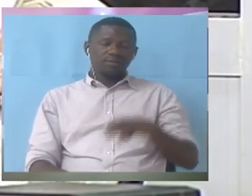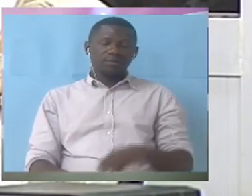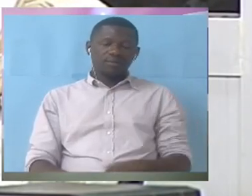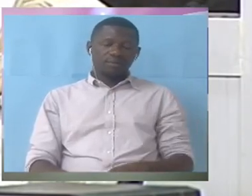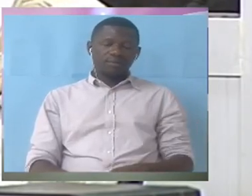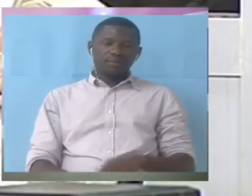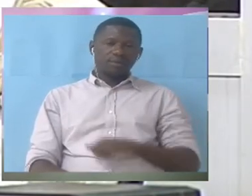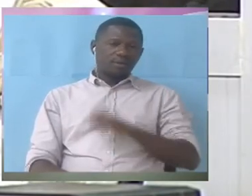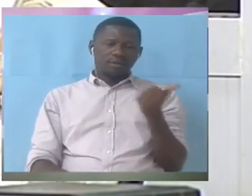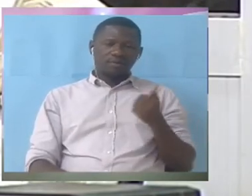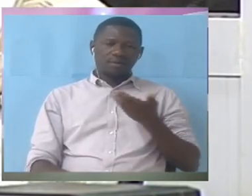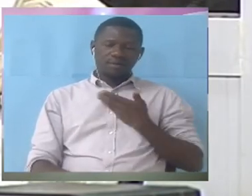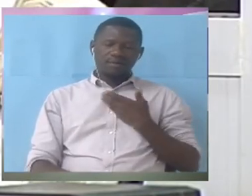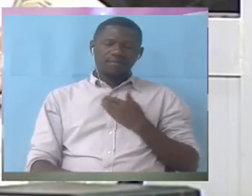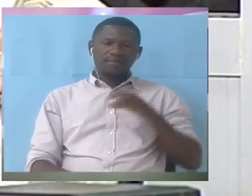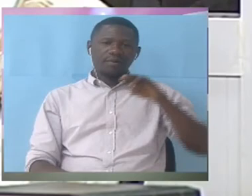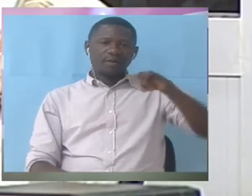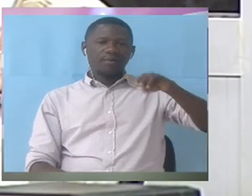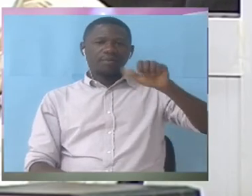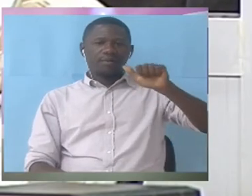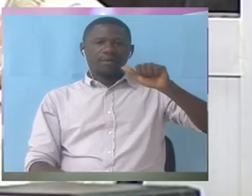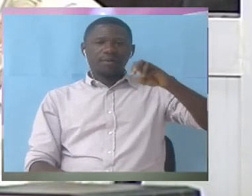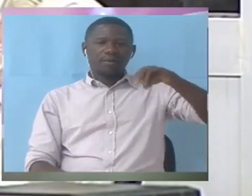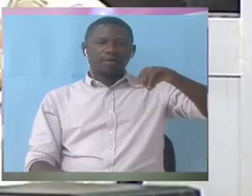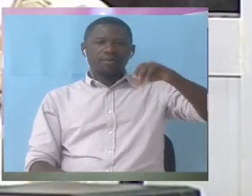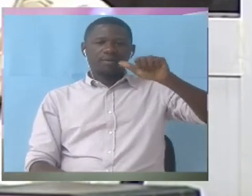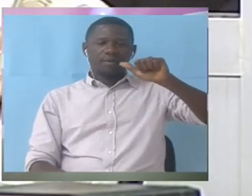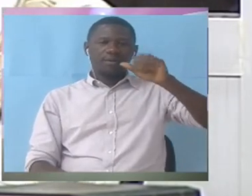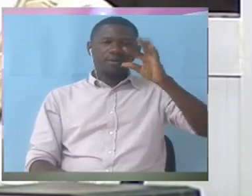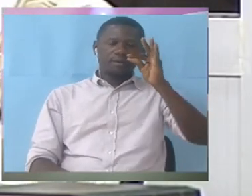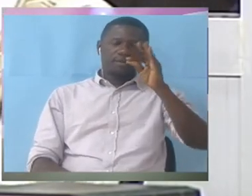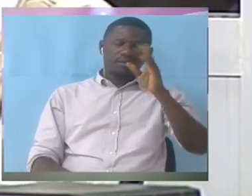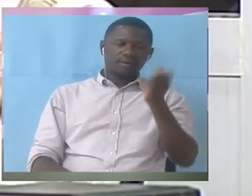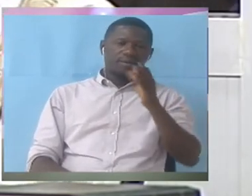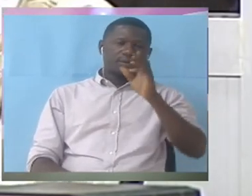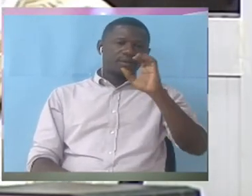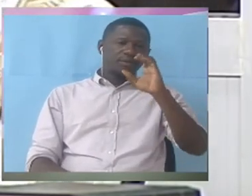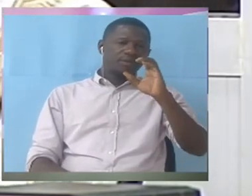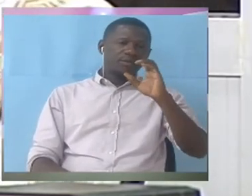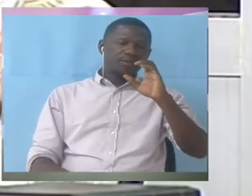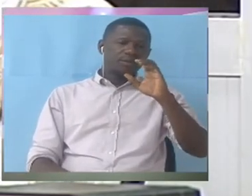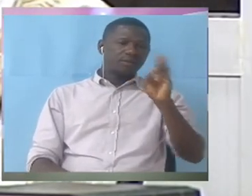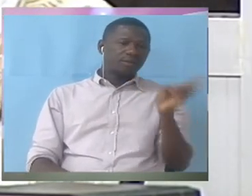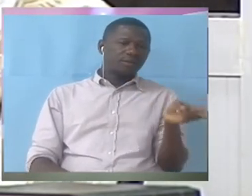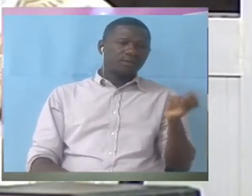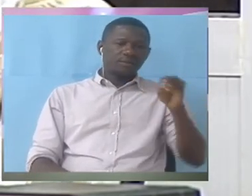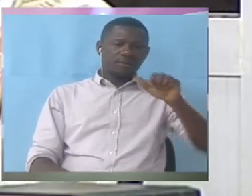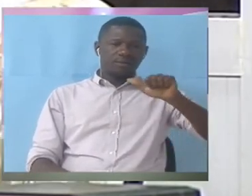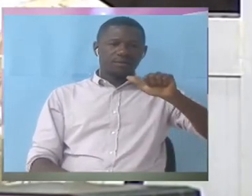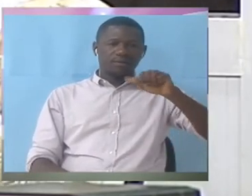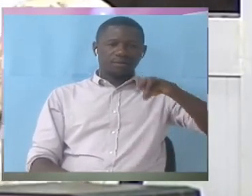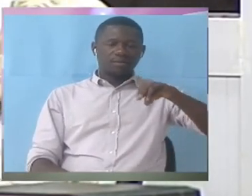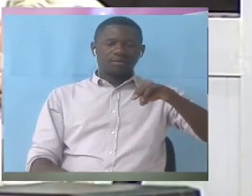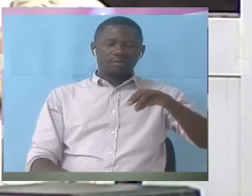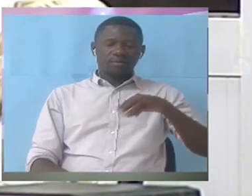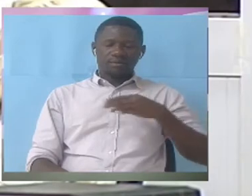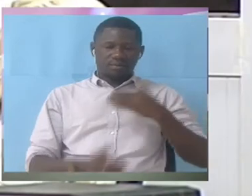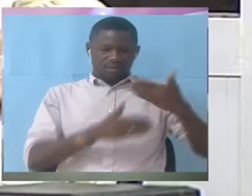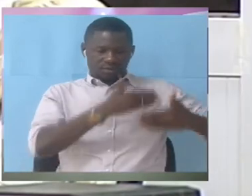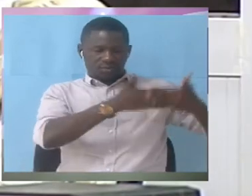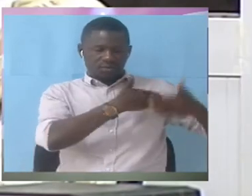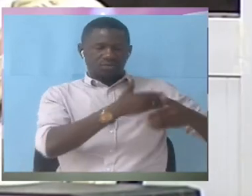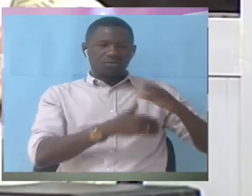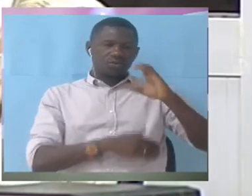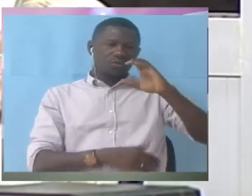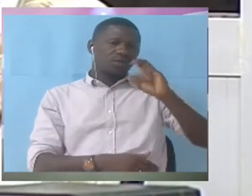Mamat Cham. Mangi am Mamat Chamit. Next to Chongan. Mungi dendak Chongan. So everything that happened to these two, I saw. Le